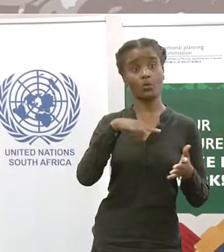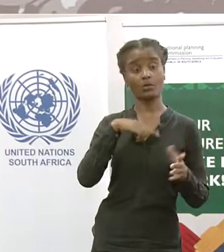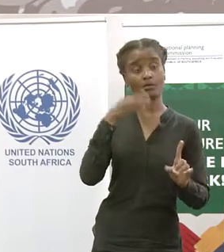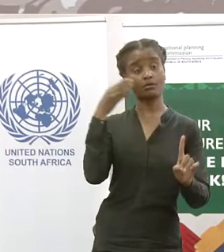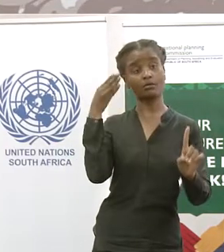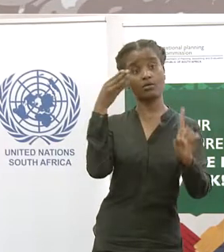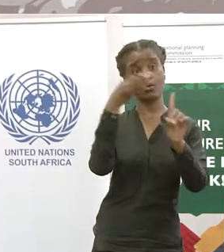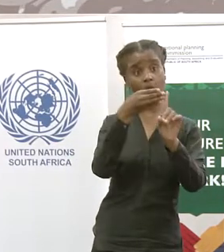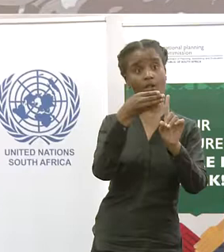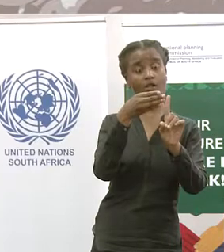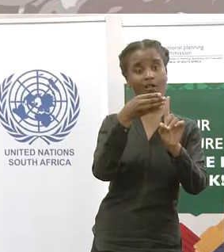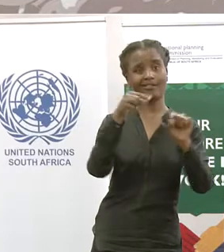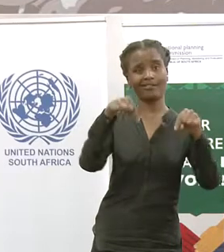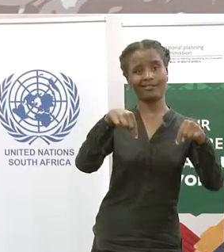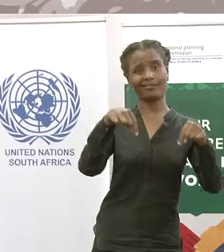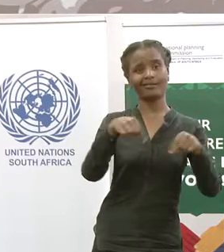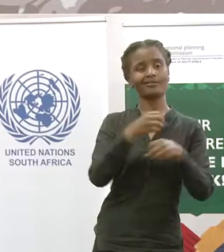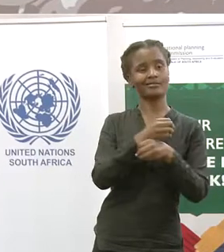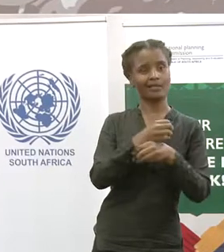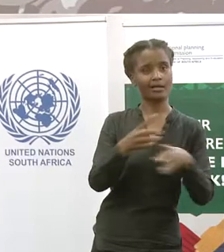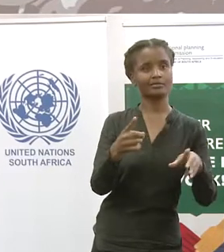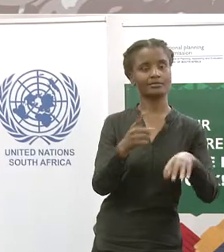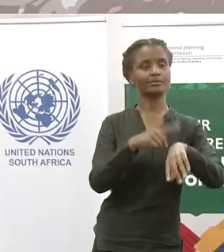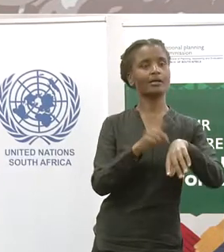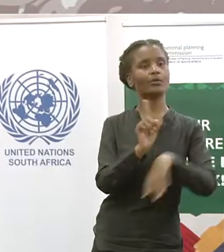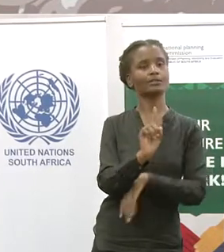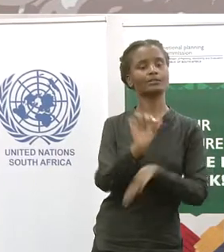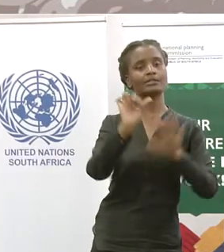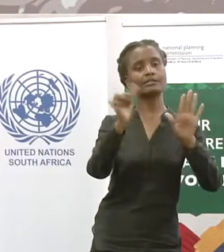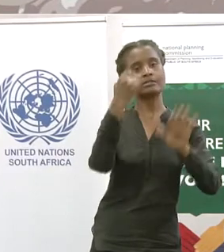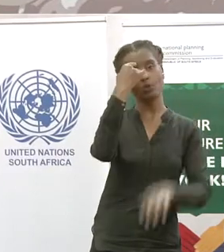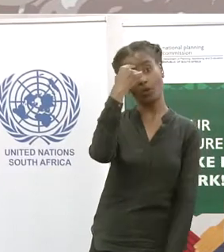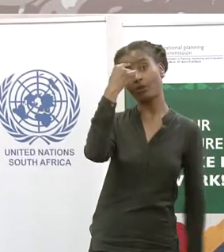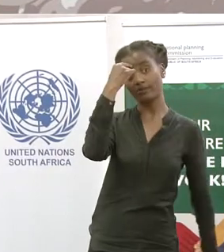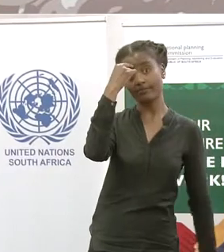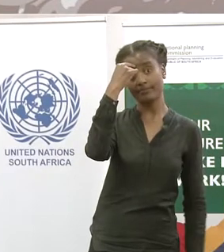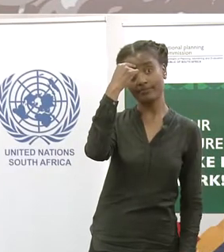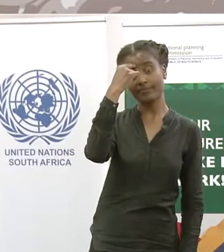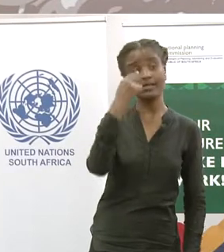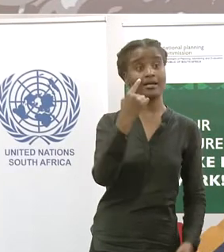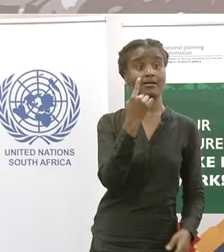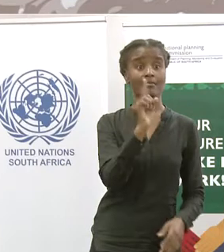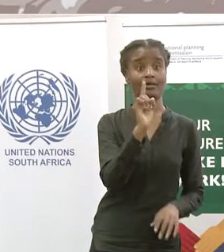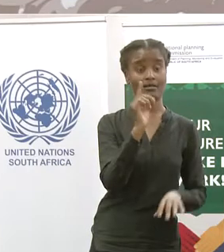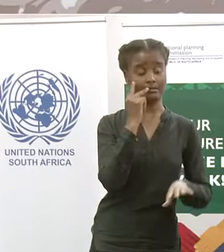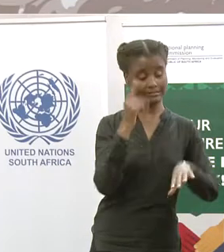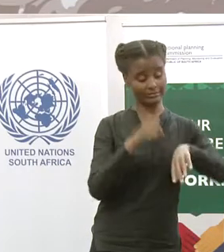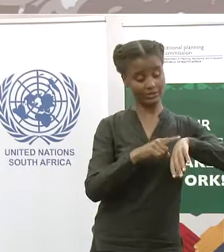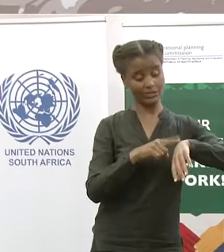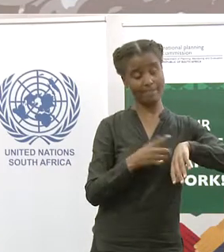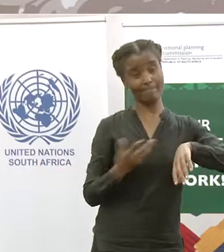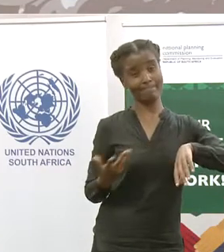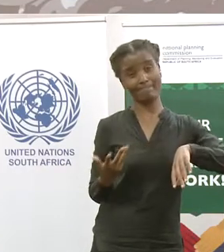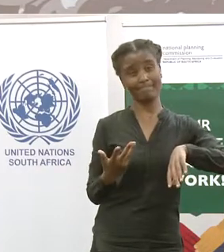as per the invite, we were supposed to start at 6 o'clock, and I see the time now is